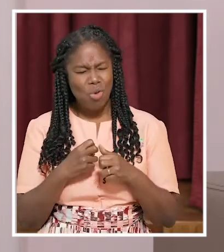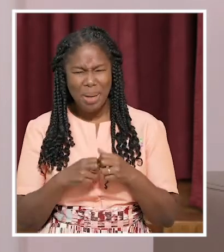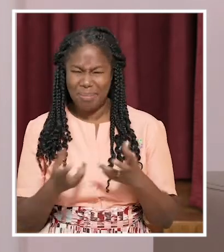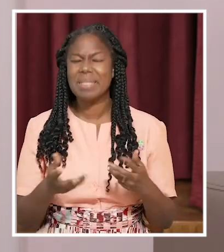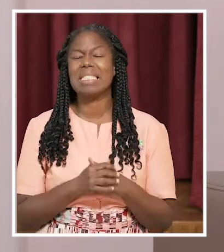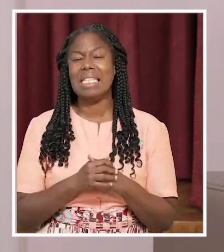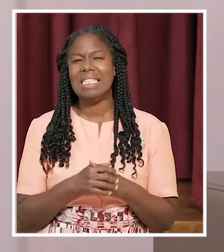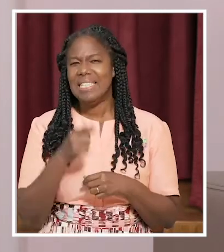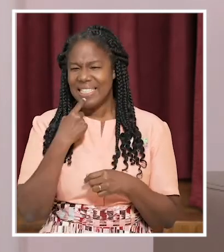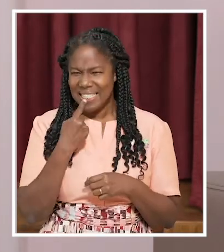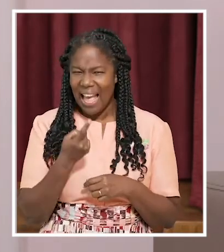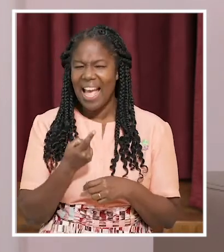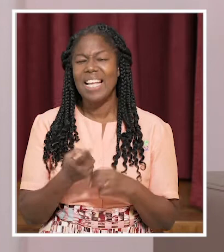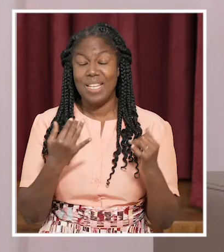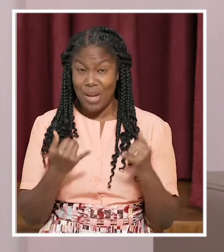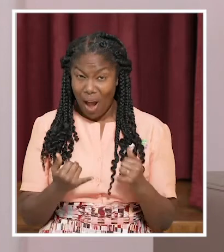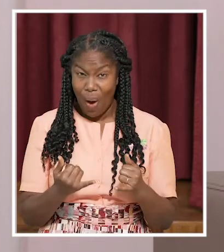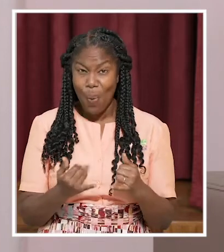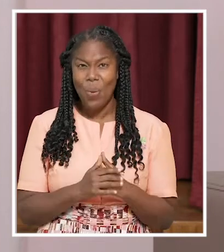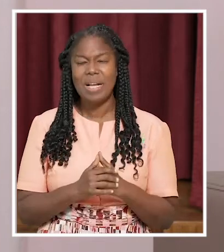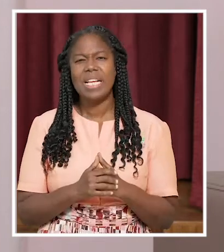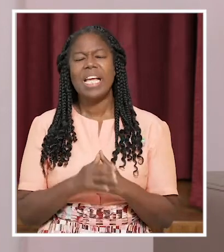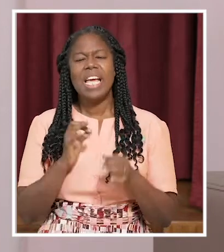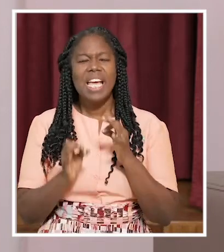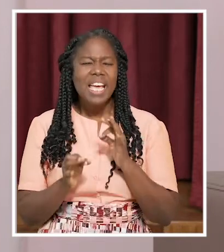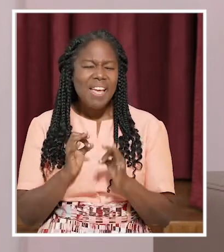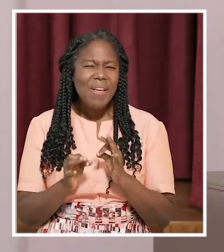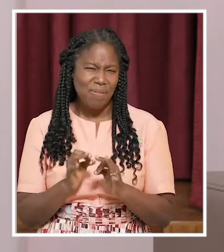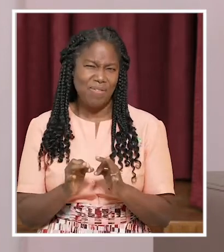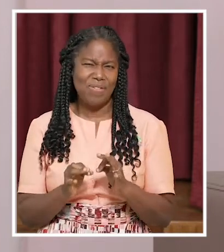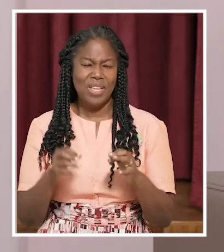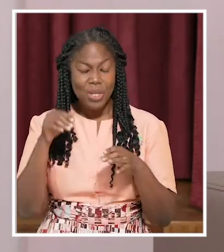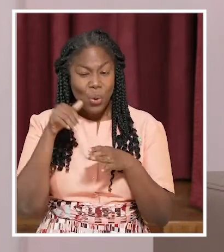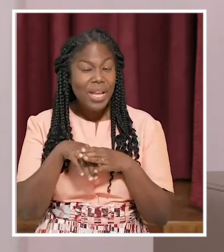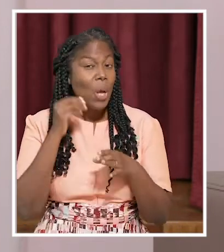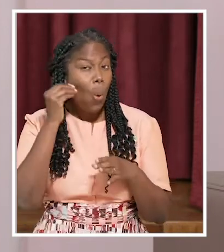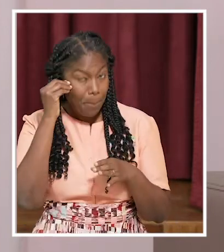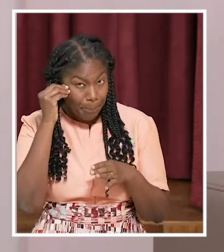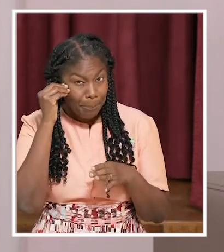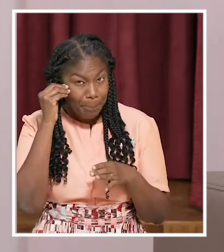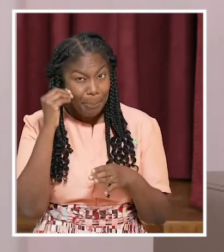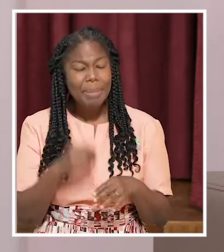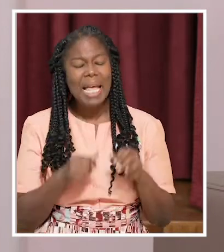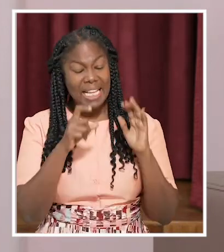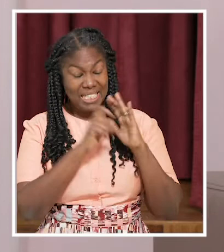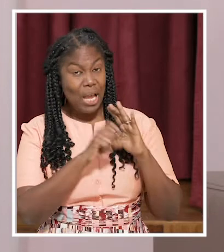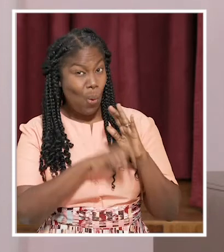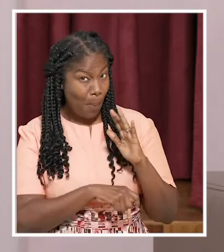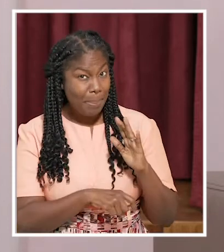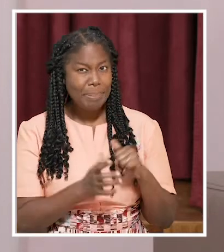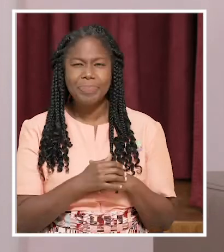recommended are the helplines, because if you can't go to an office to see somebody, the helplines become particularly